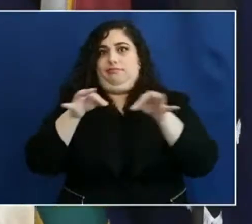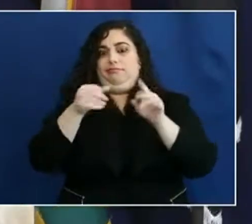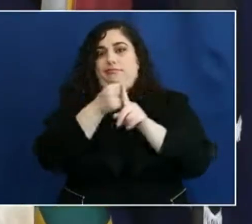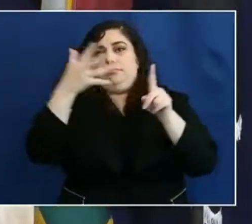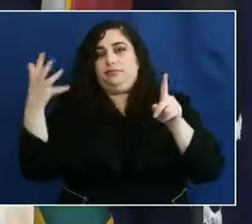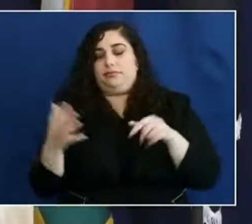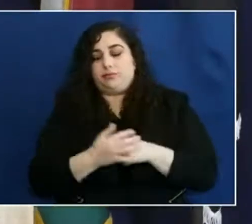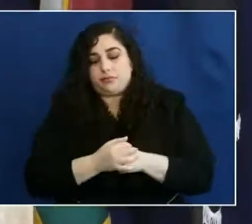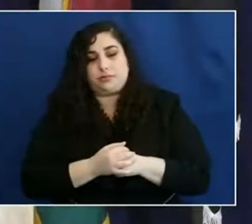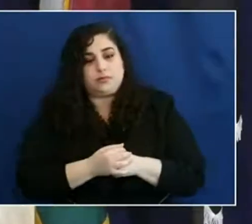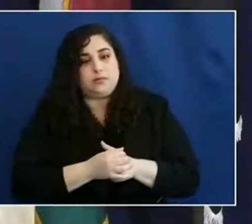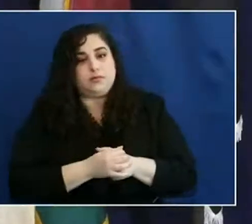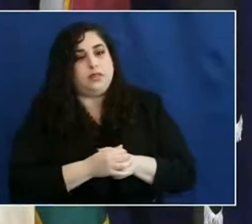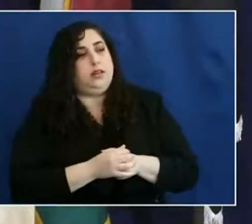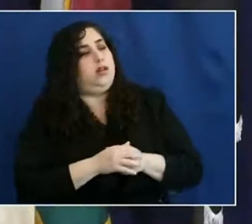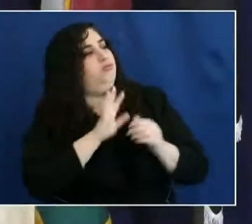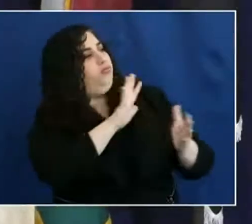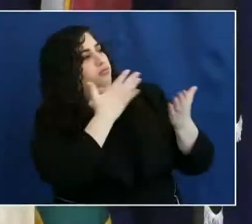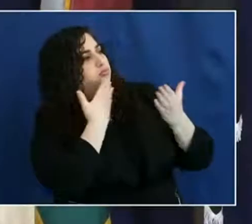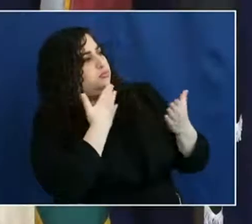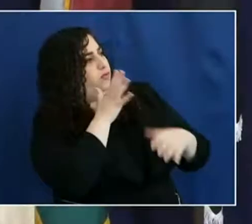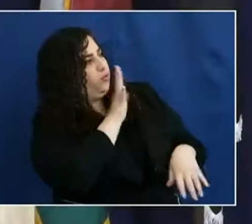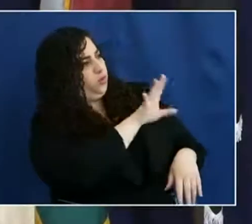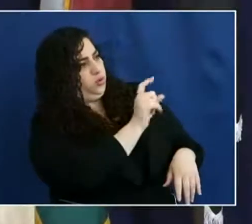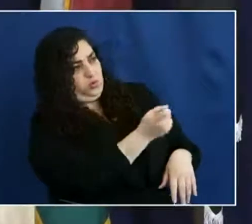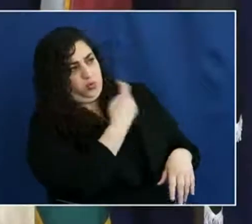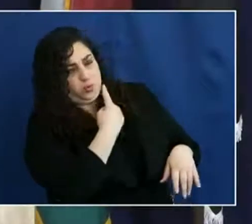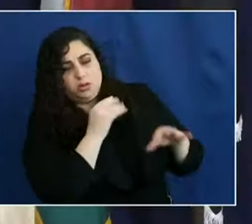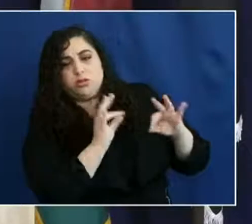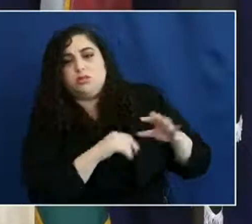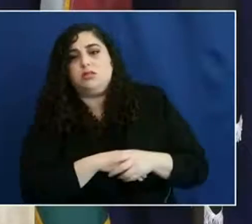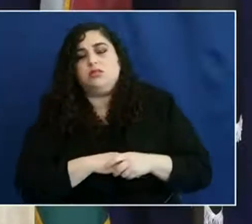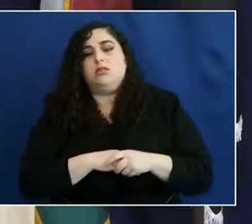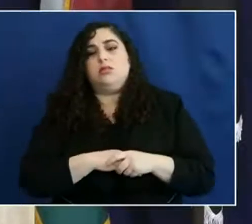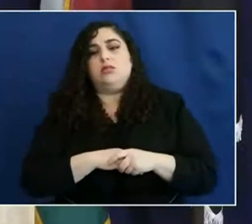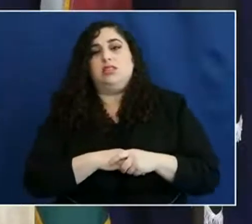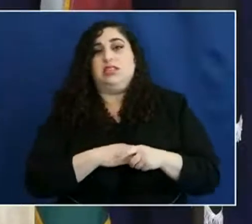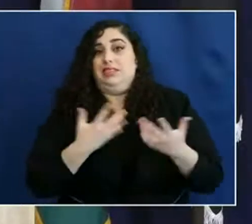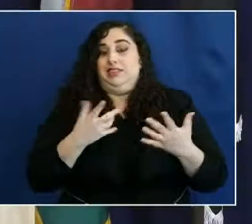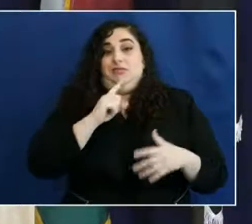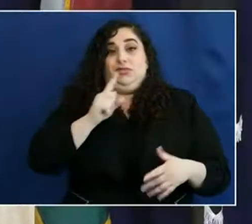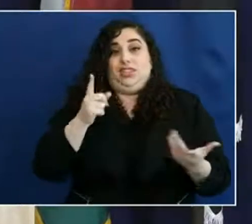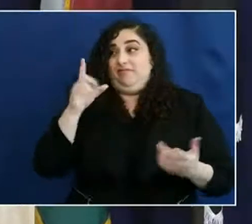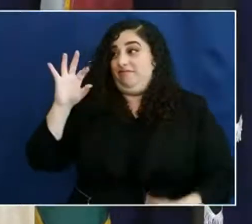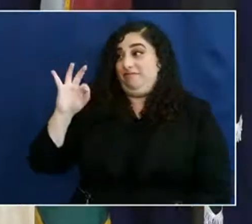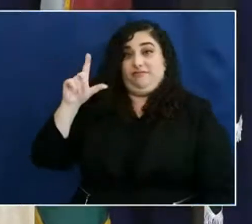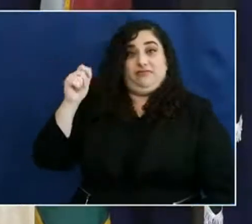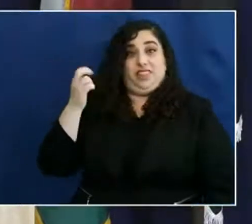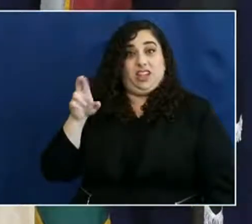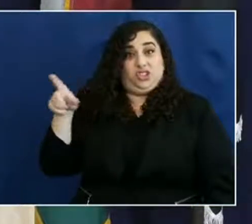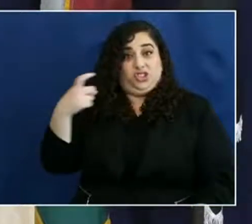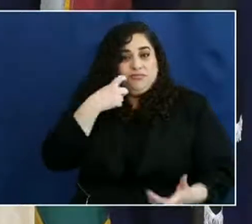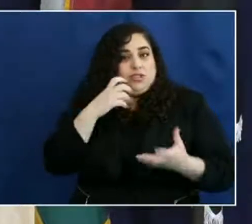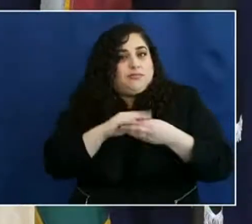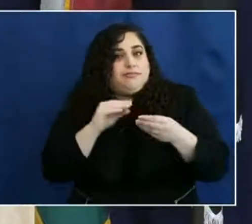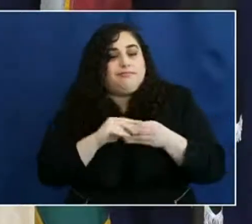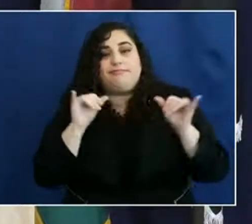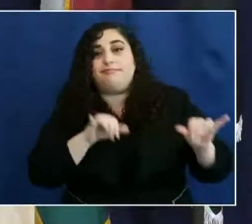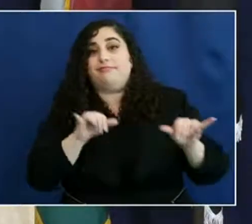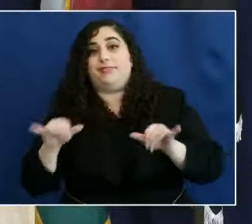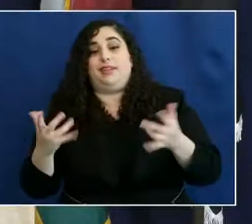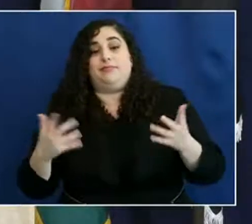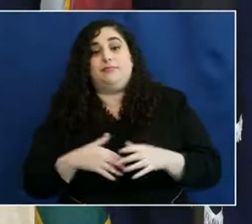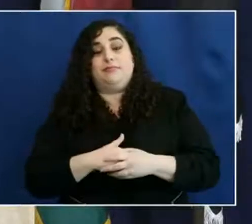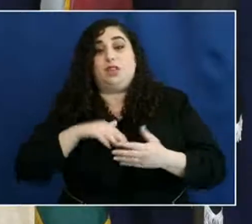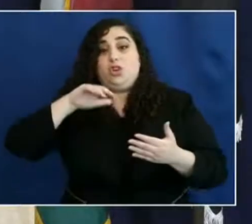Thank you for that question. Chair Fletcher basically explained it accurately. We are, as new